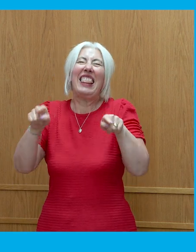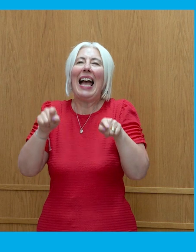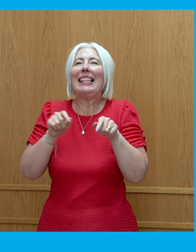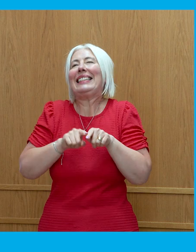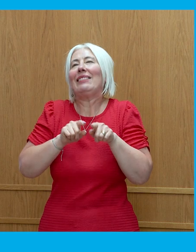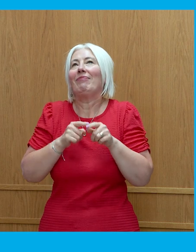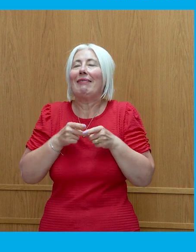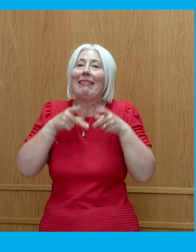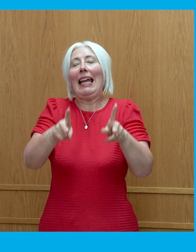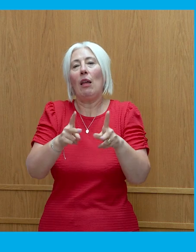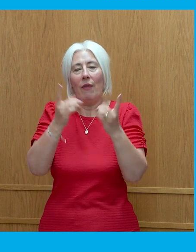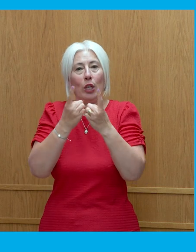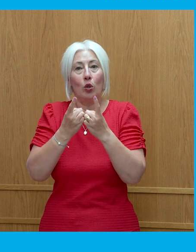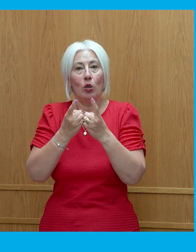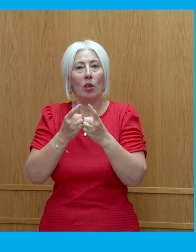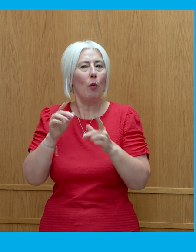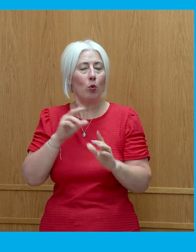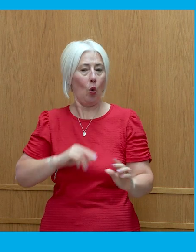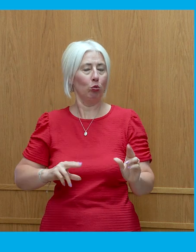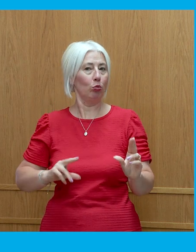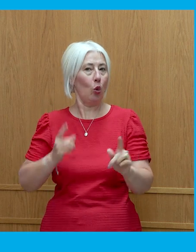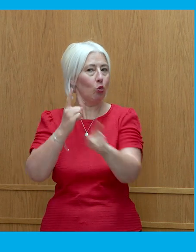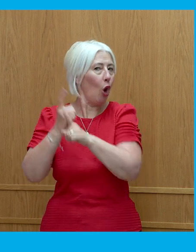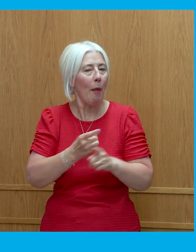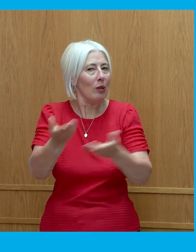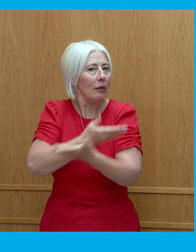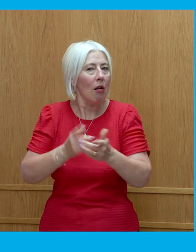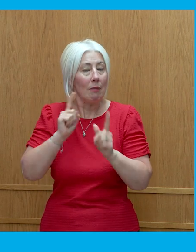big issues that we don't really talk about but are very important. Yeah.